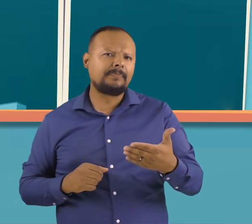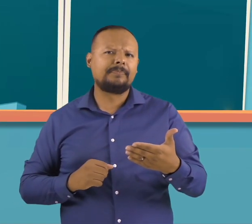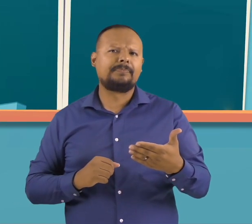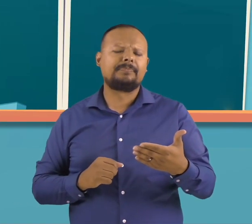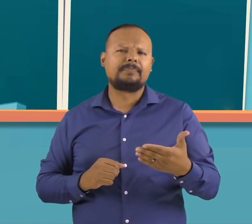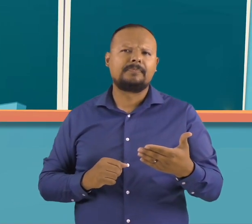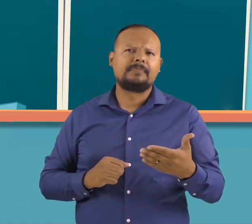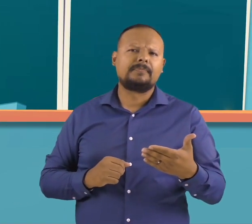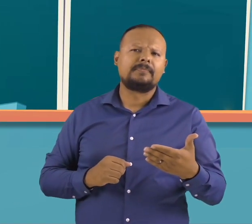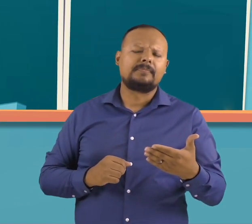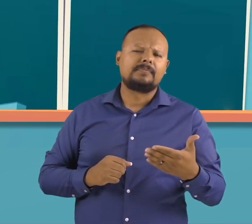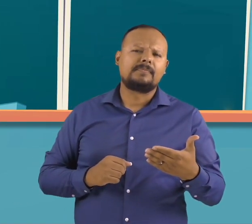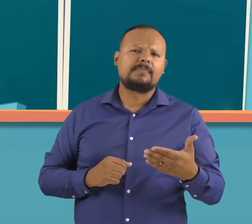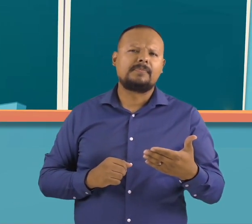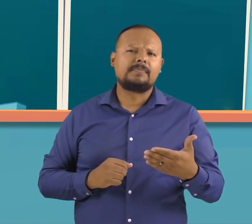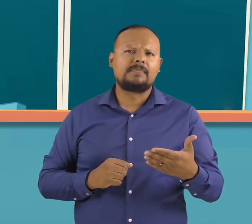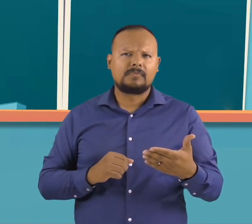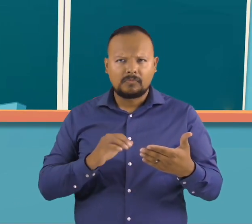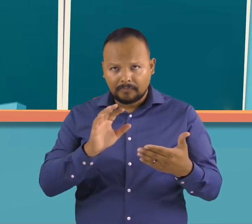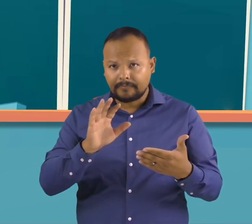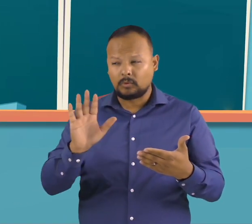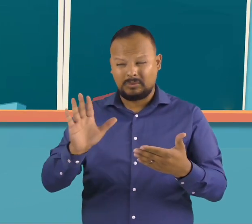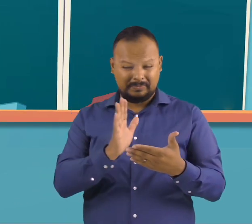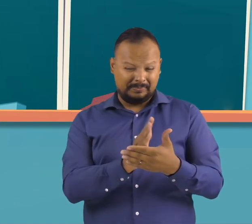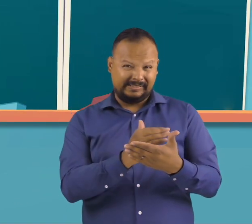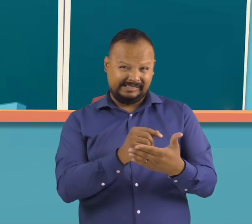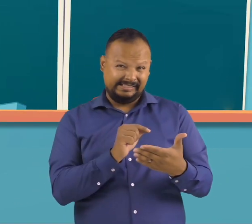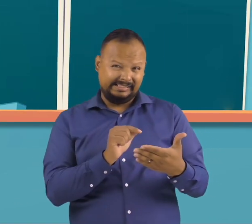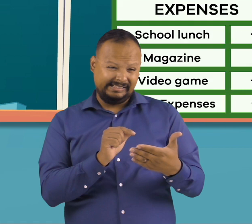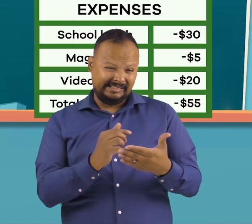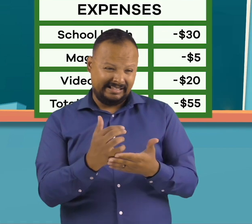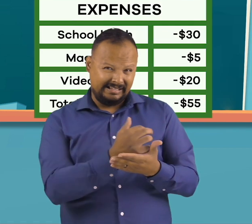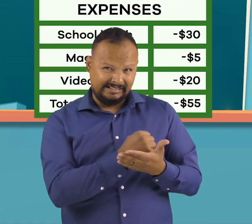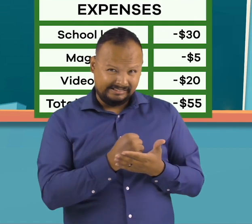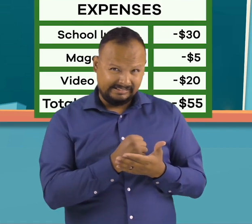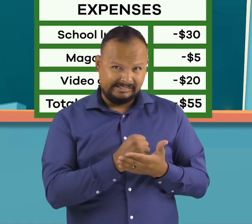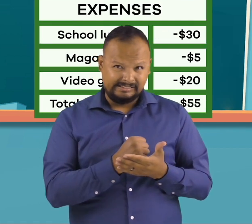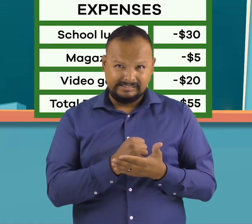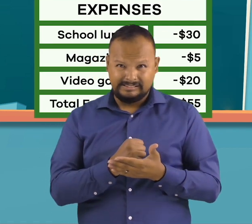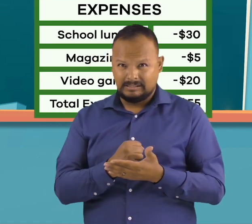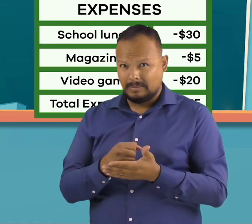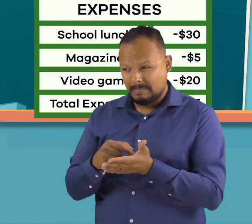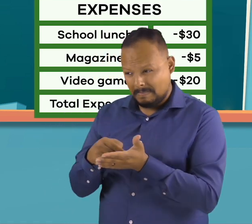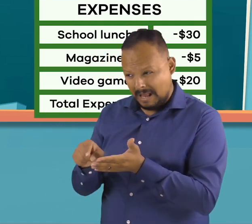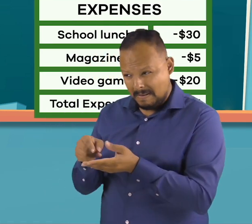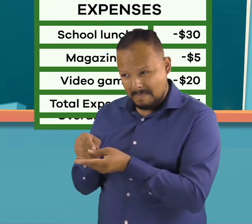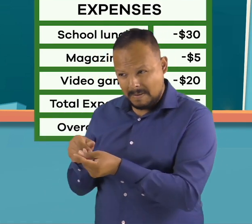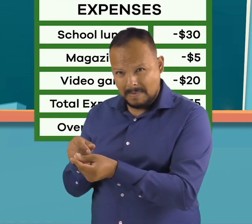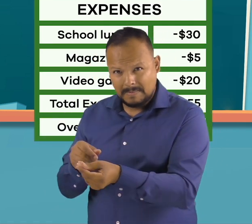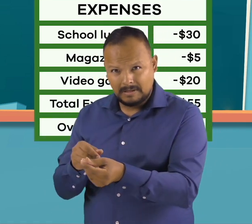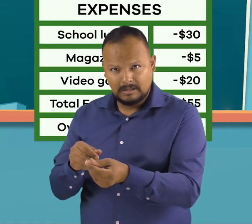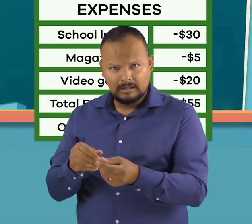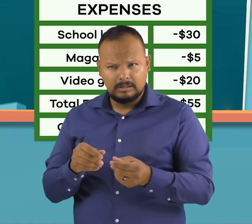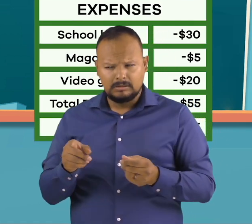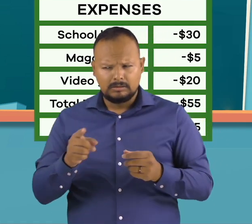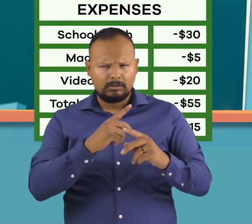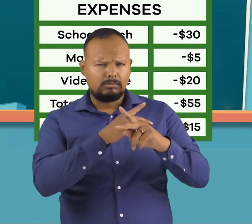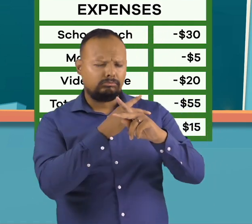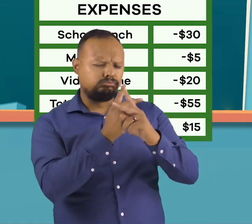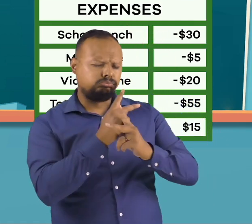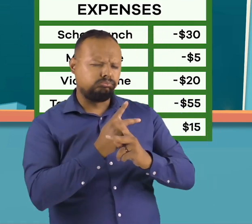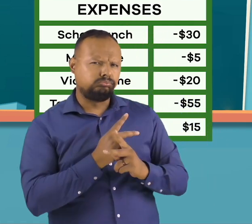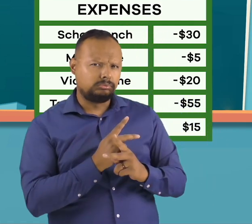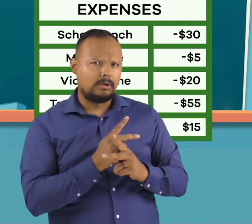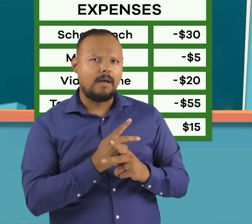If we compare Frankie's income with her expenses, we see that she